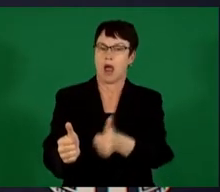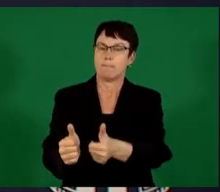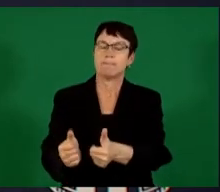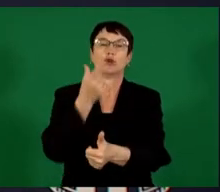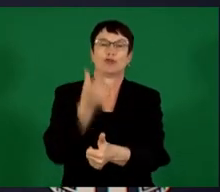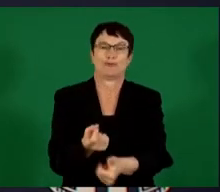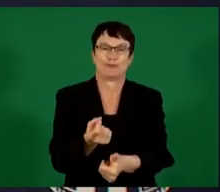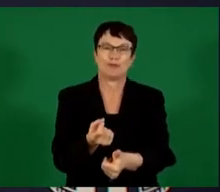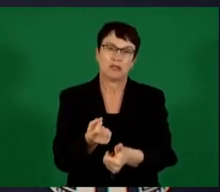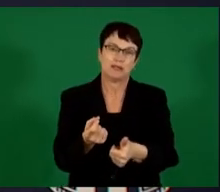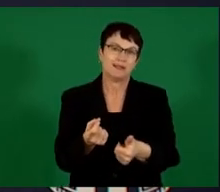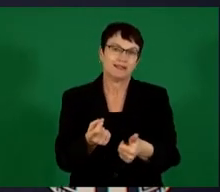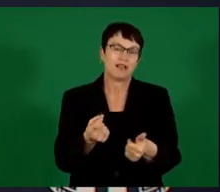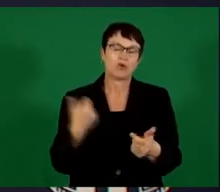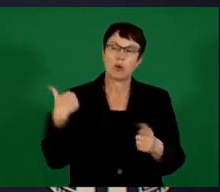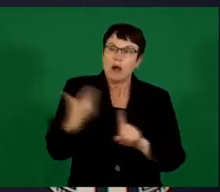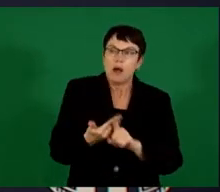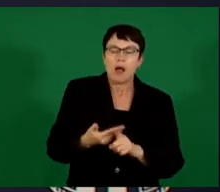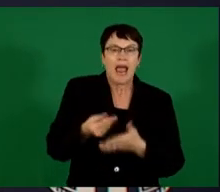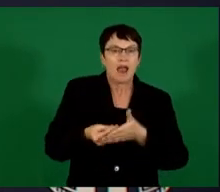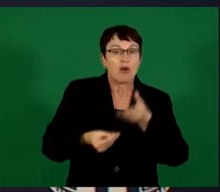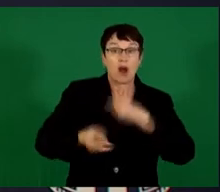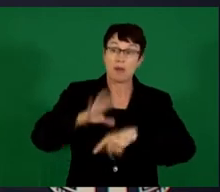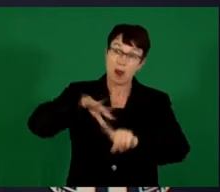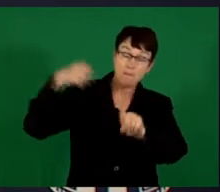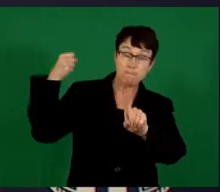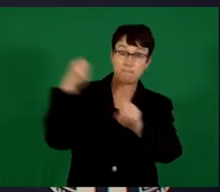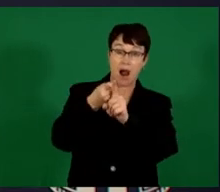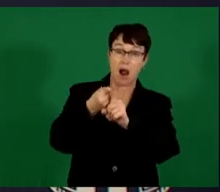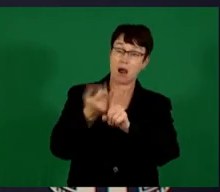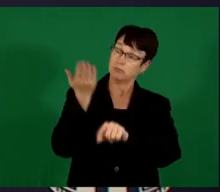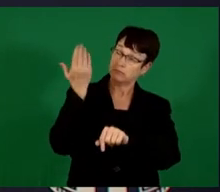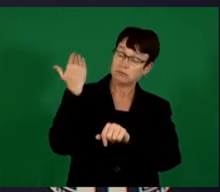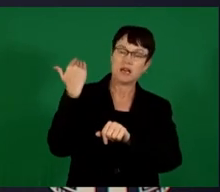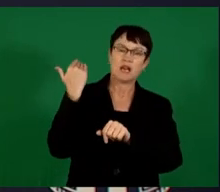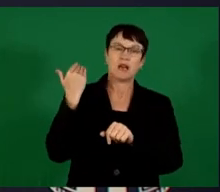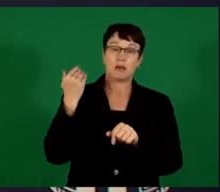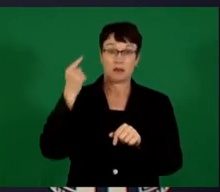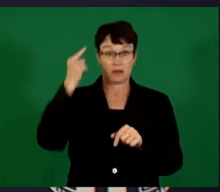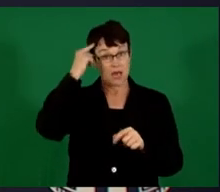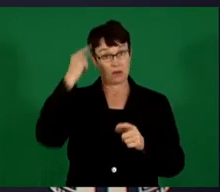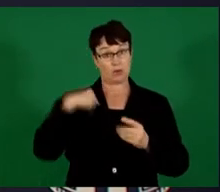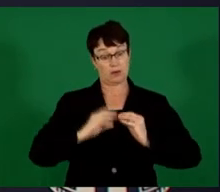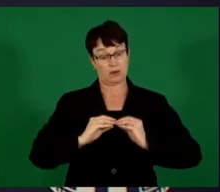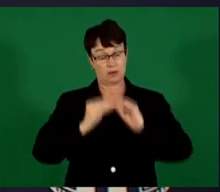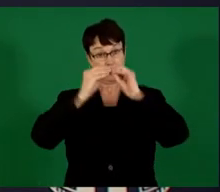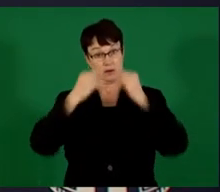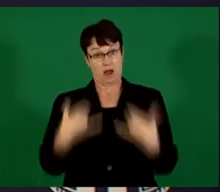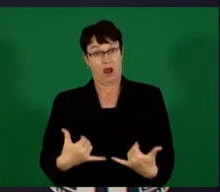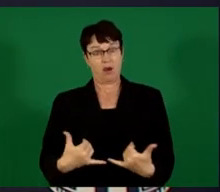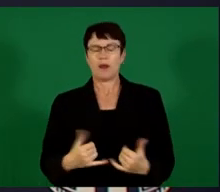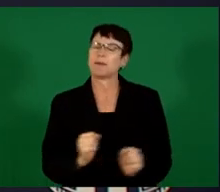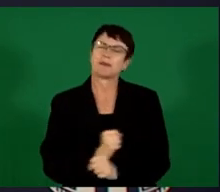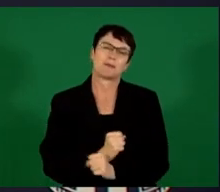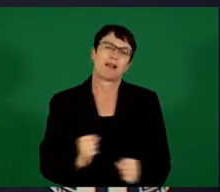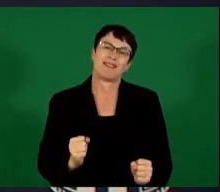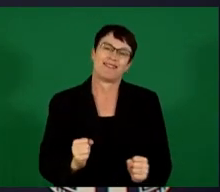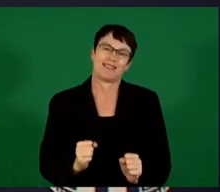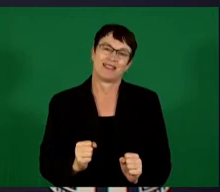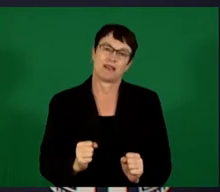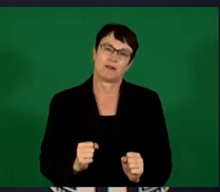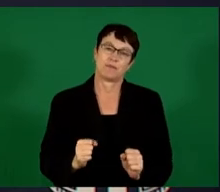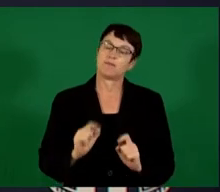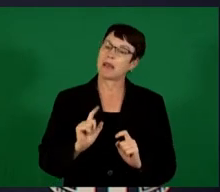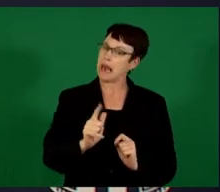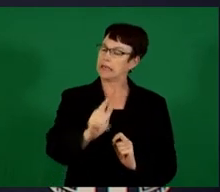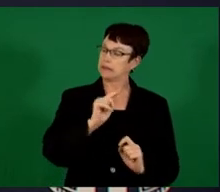far taken place. You must know that as we go into a meeting, even a decision